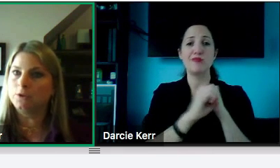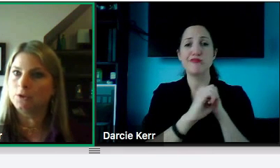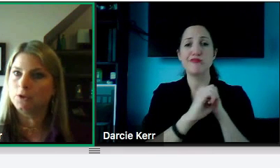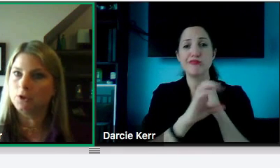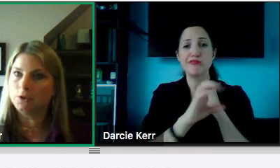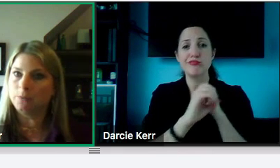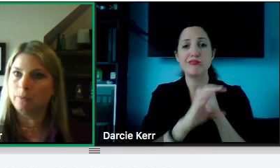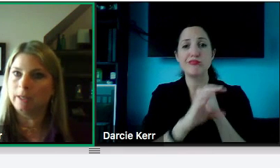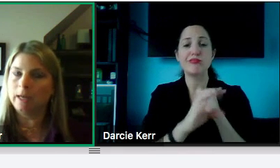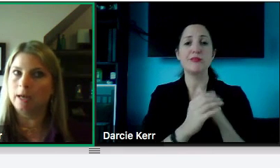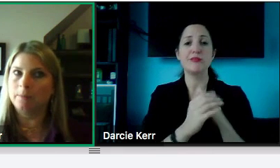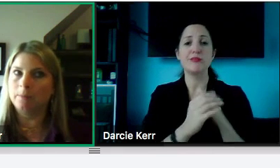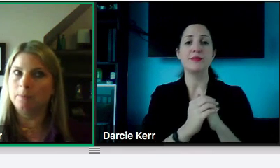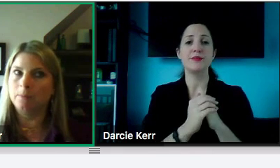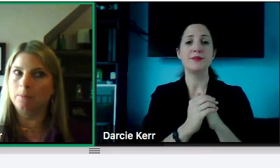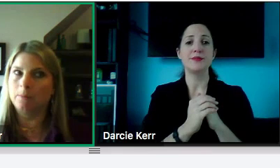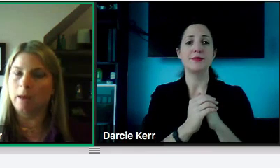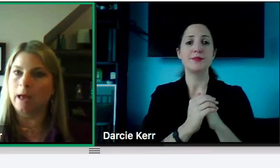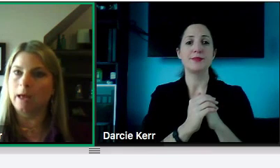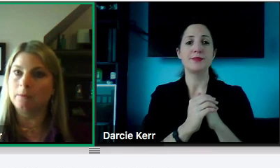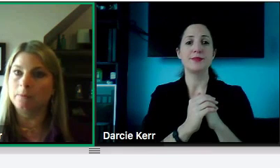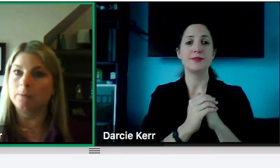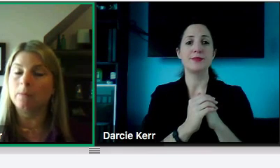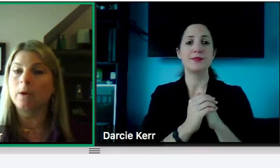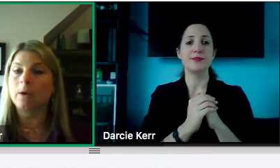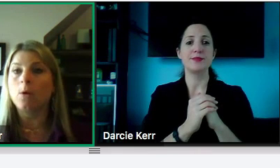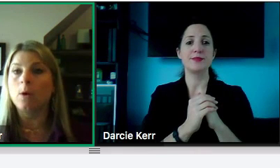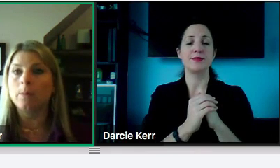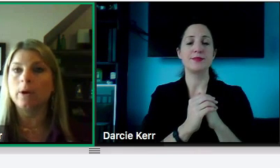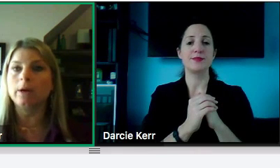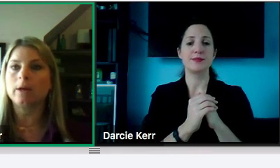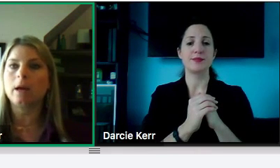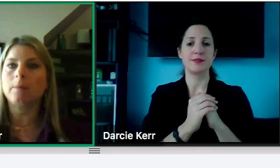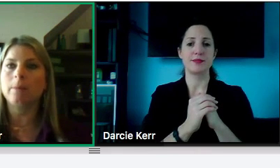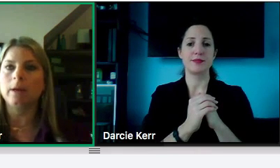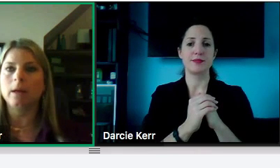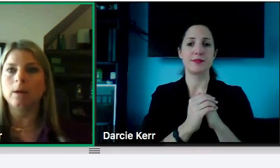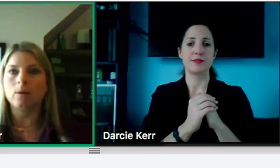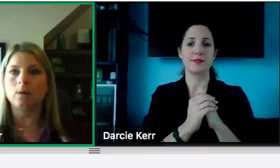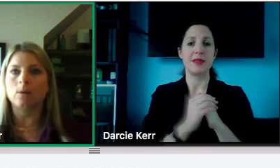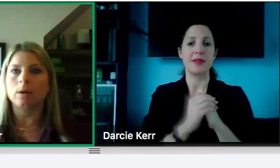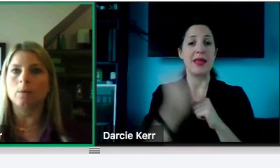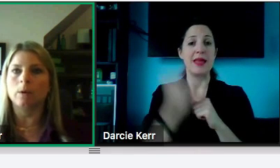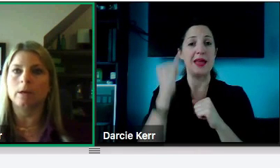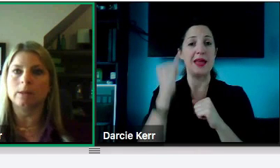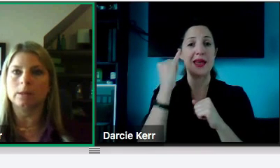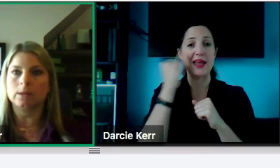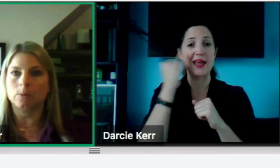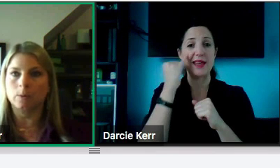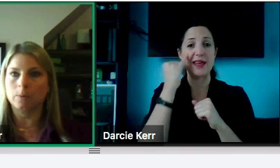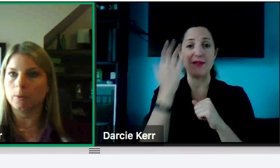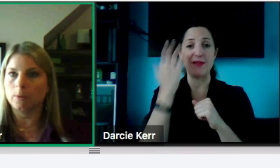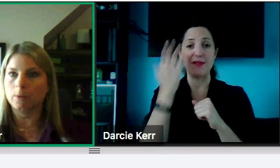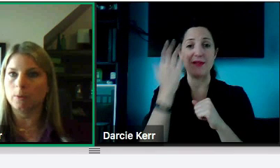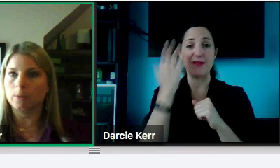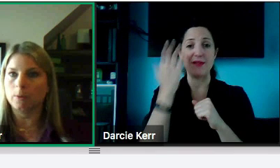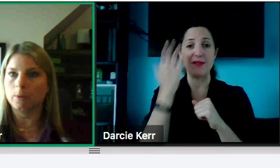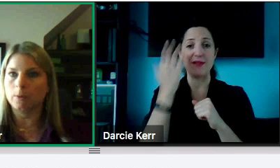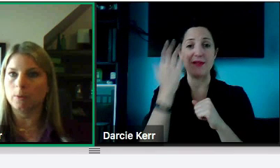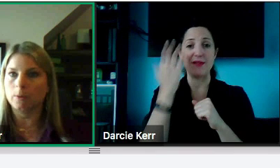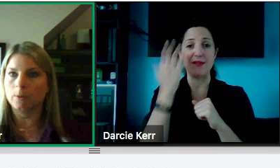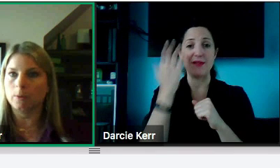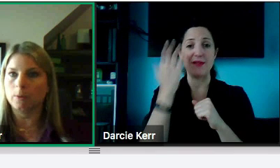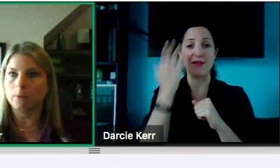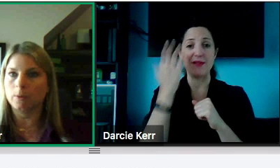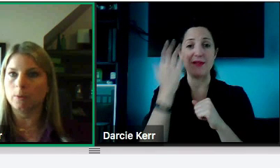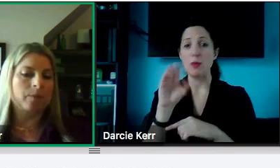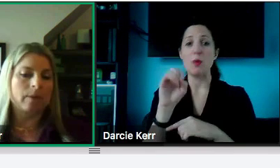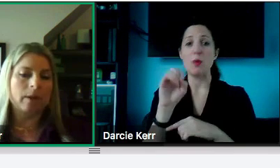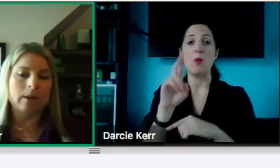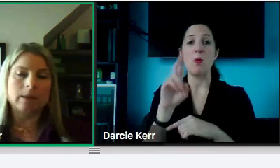whether to become an incorporated company or work as a sole proprietor,